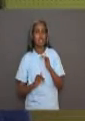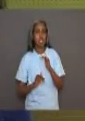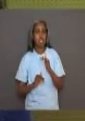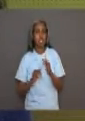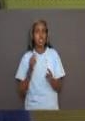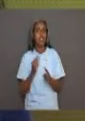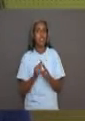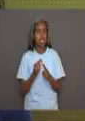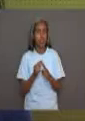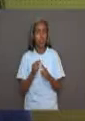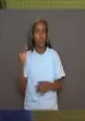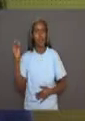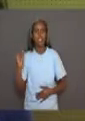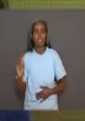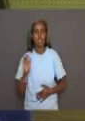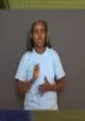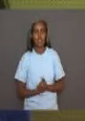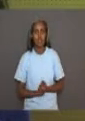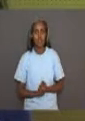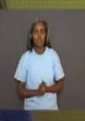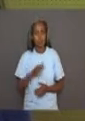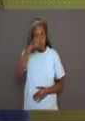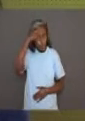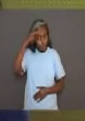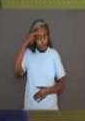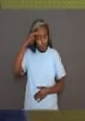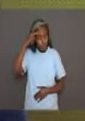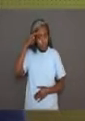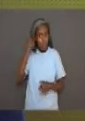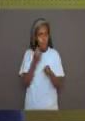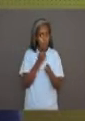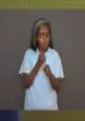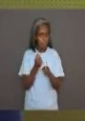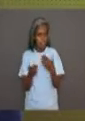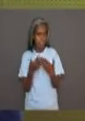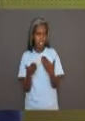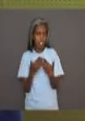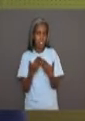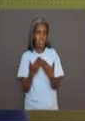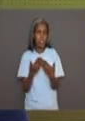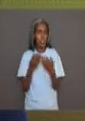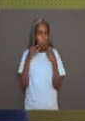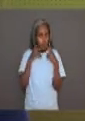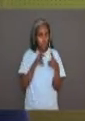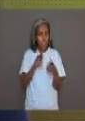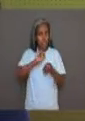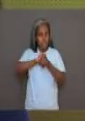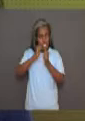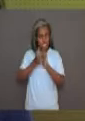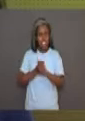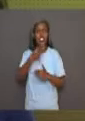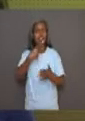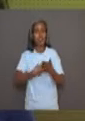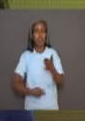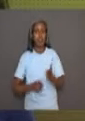in terms of percentage because it makes it easy to perceive the change in